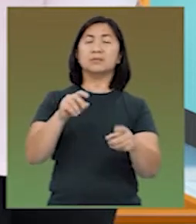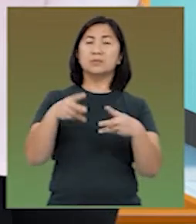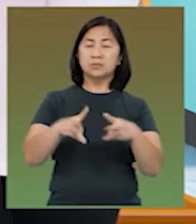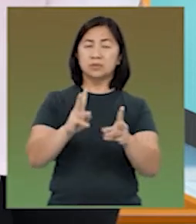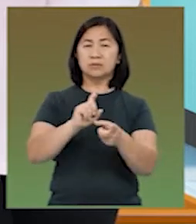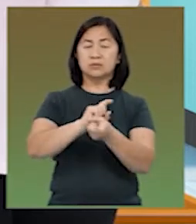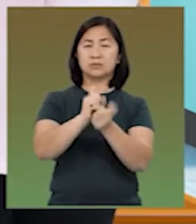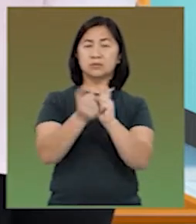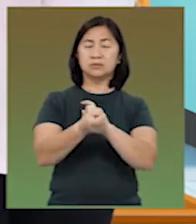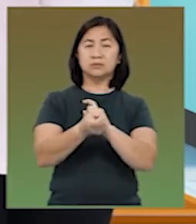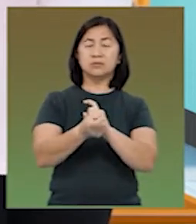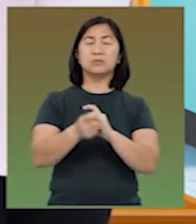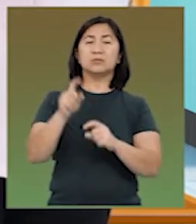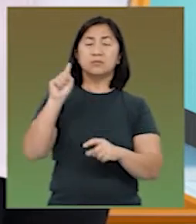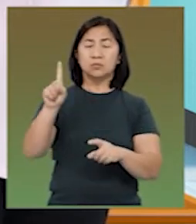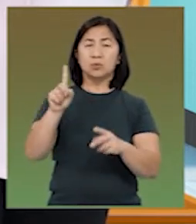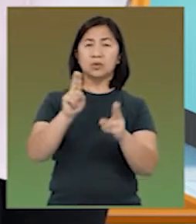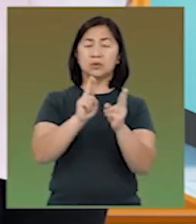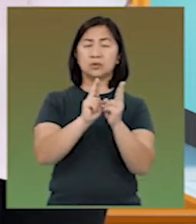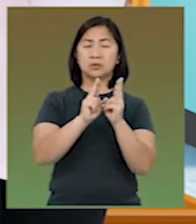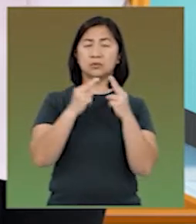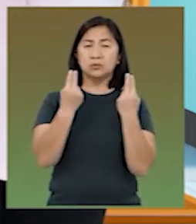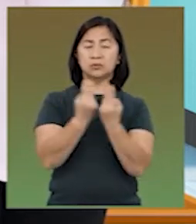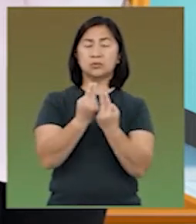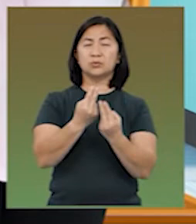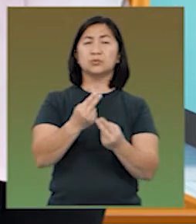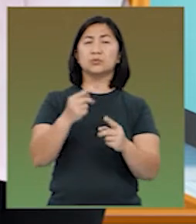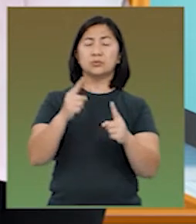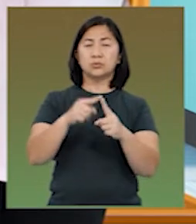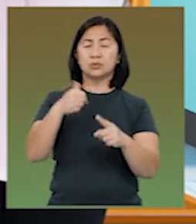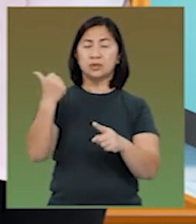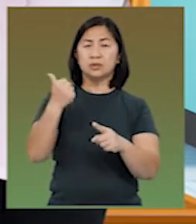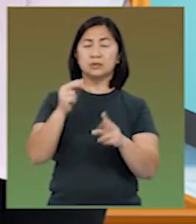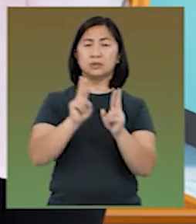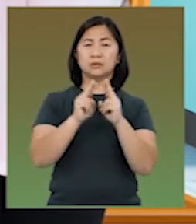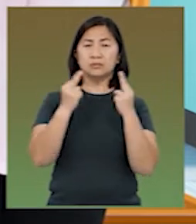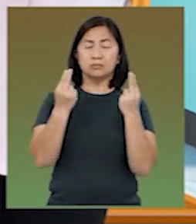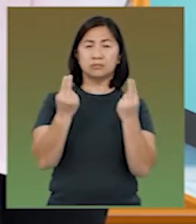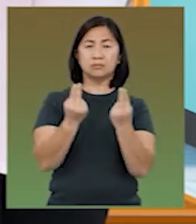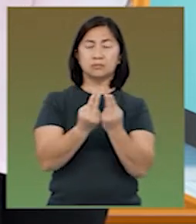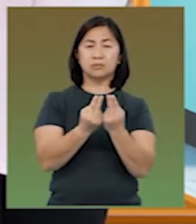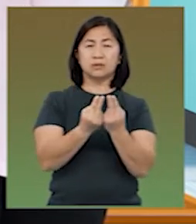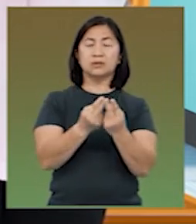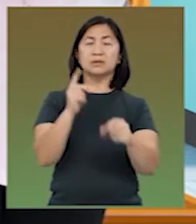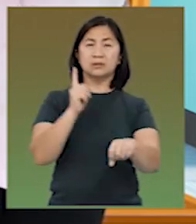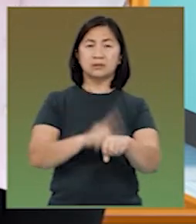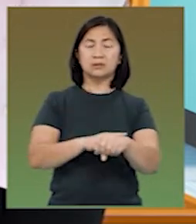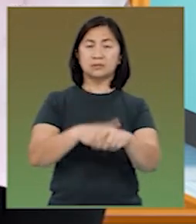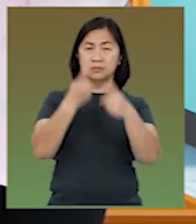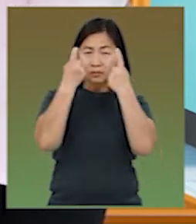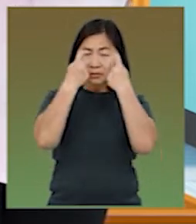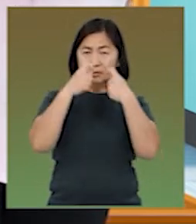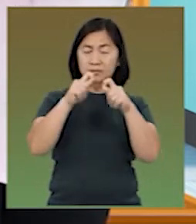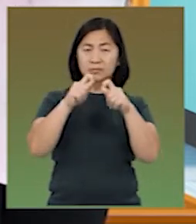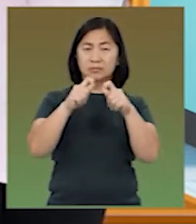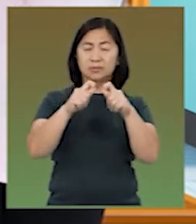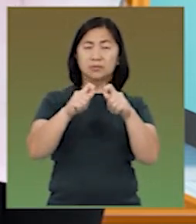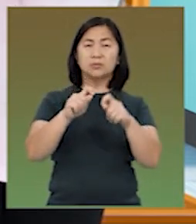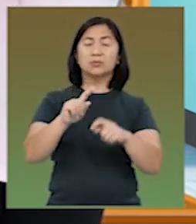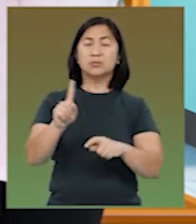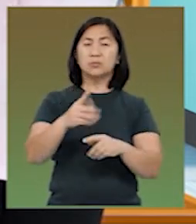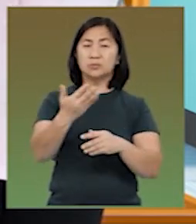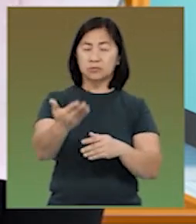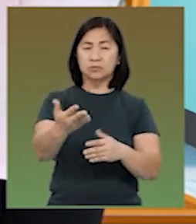ng pag-convert sa mga ito from one unit to another unit, oras na para subukan ang